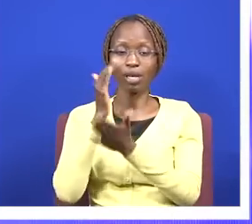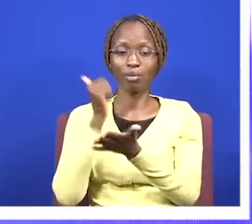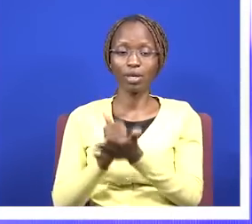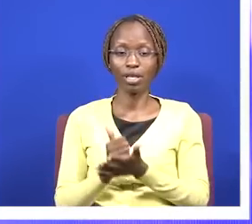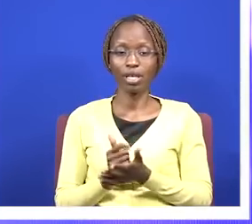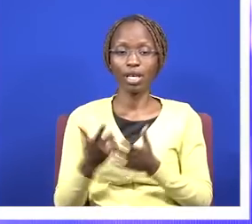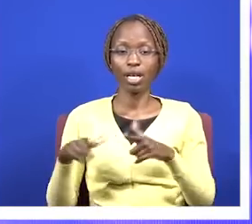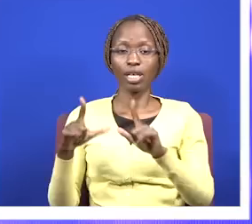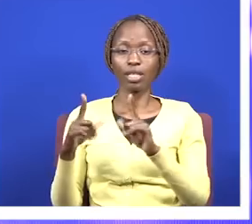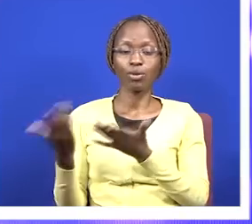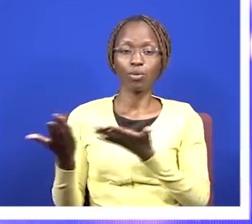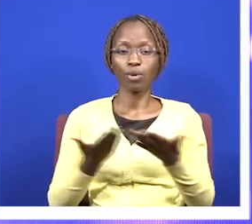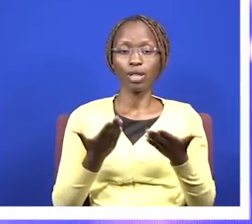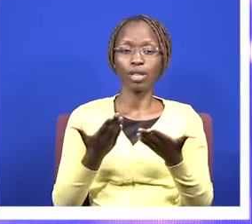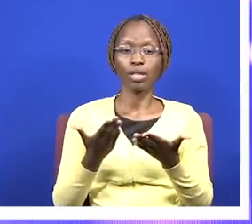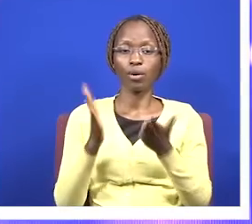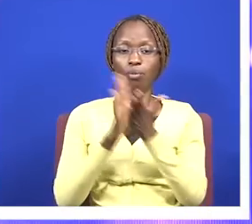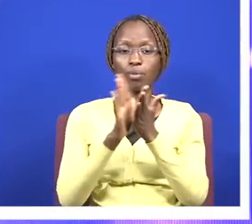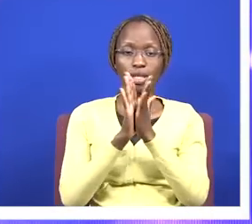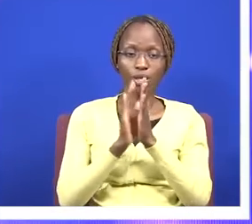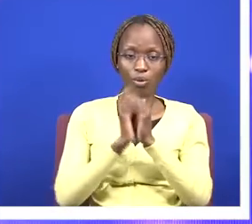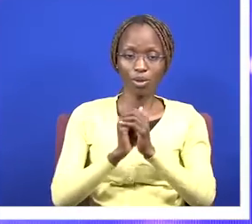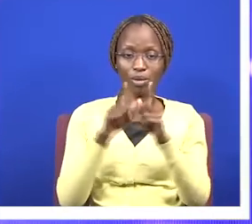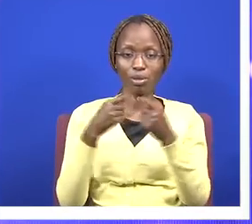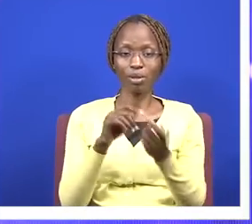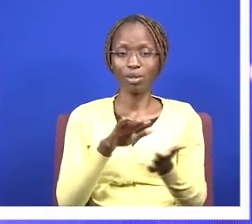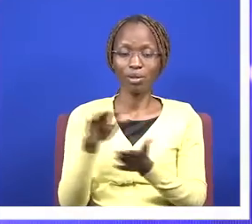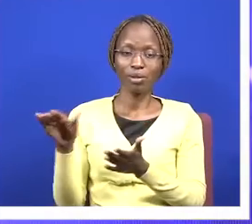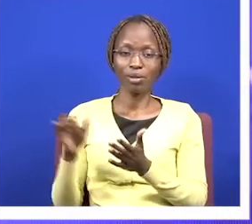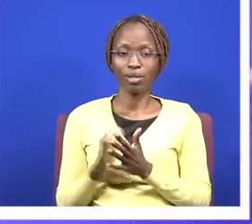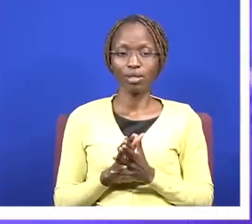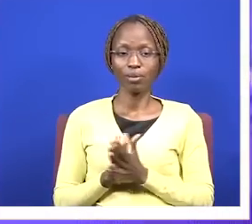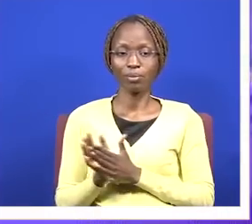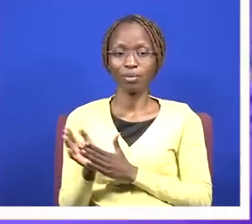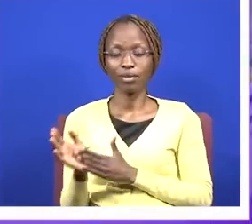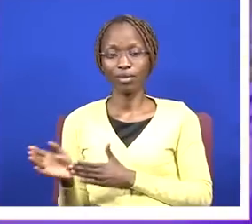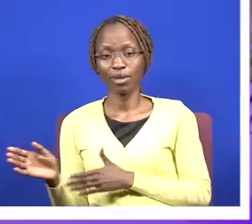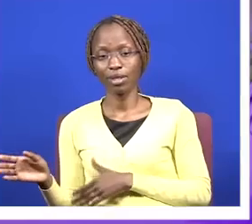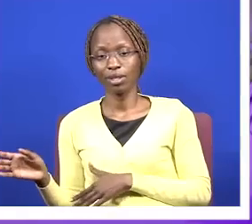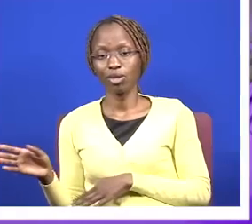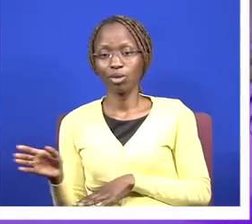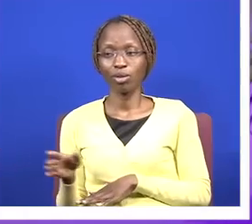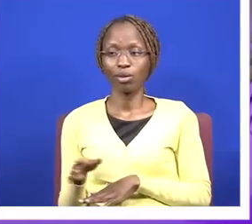we pray, amen. Let's welcome the praise and worship team.